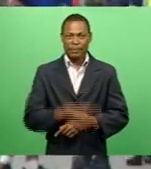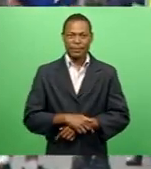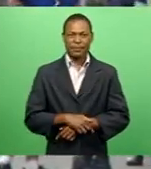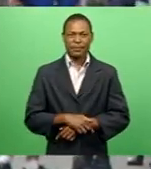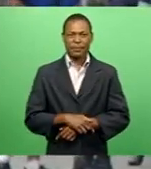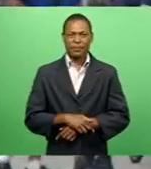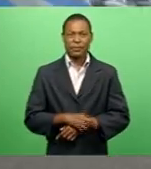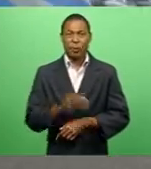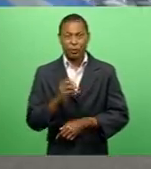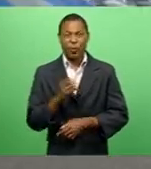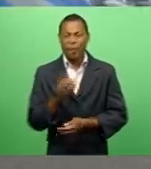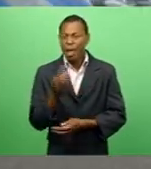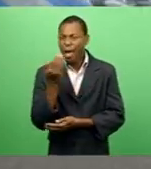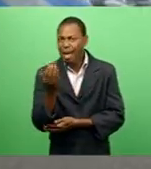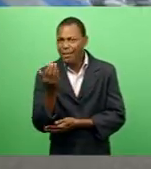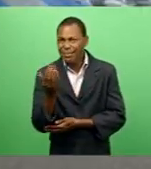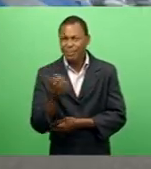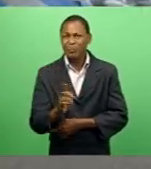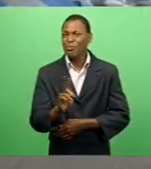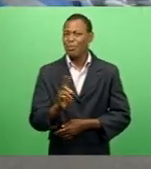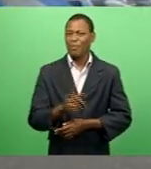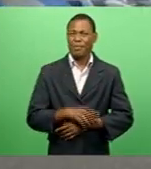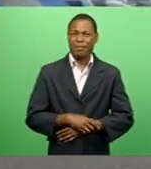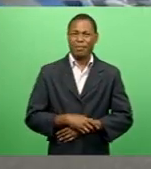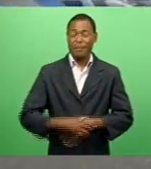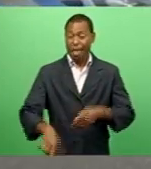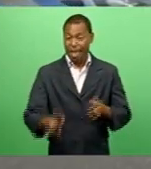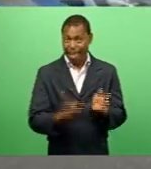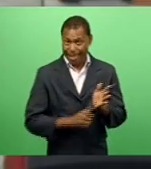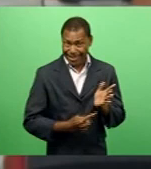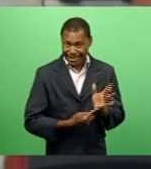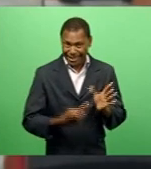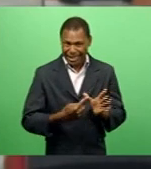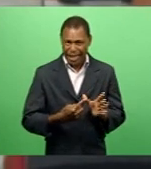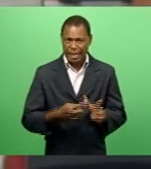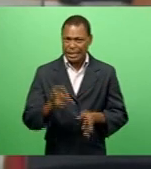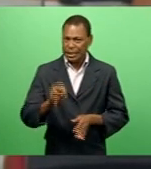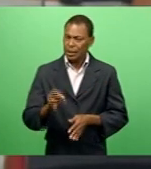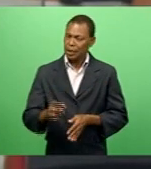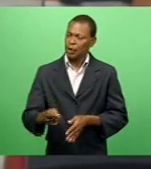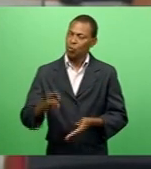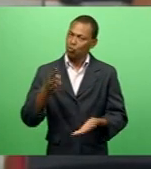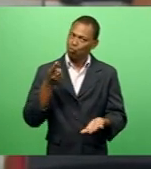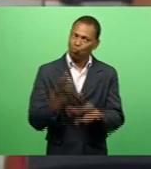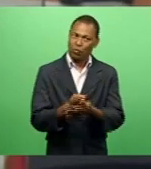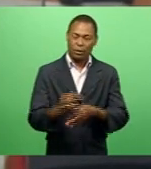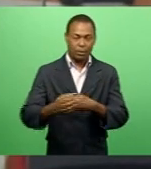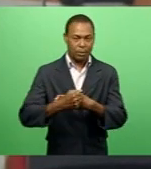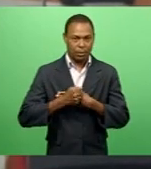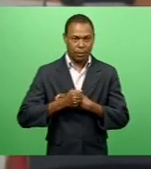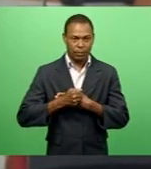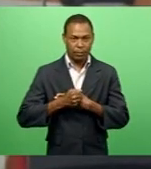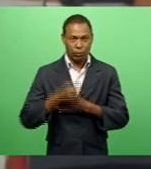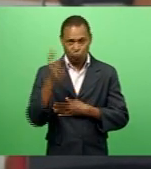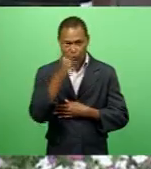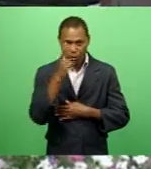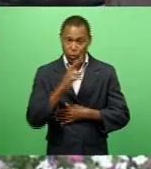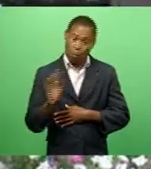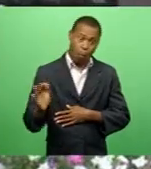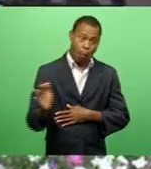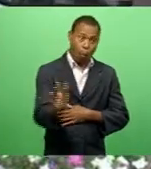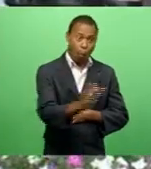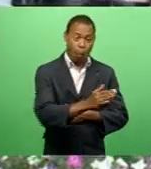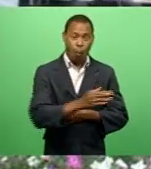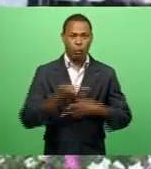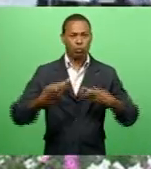for such cheap tactics. The LTA says this is a real safety risk to all road users, especially to